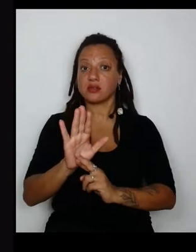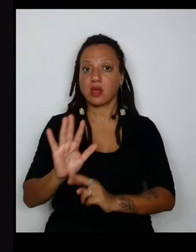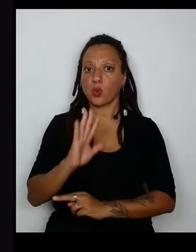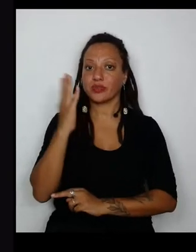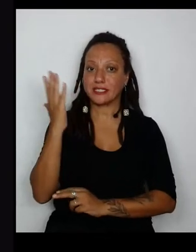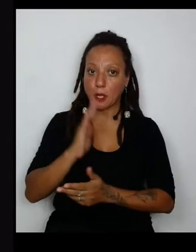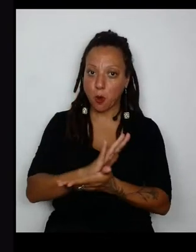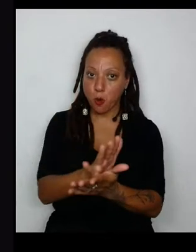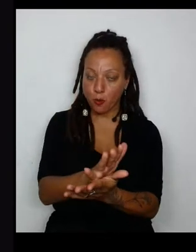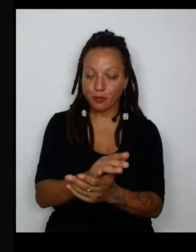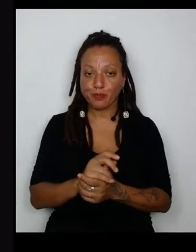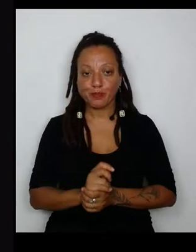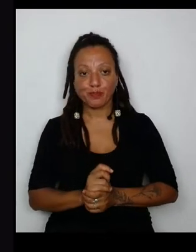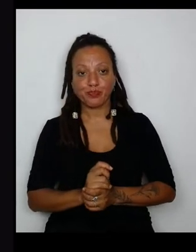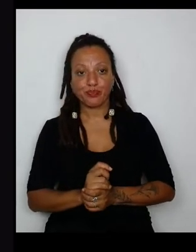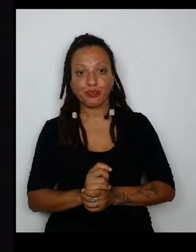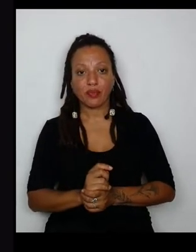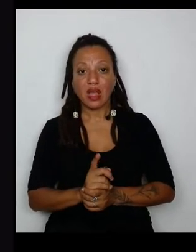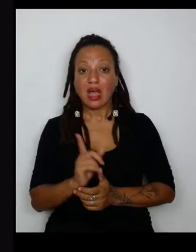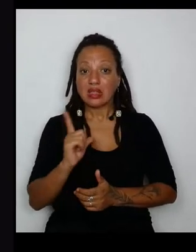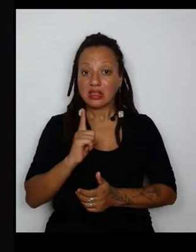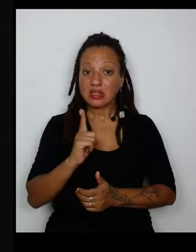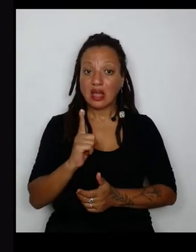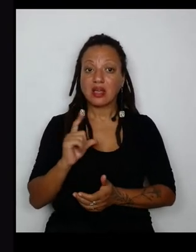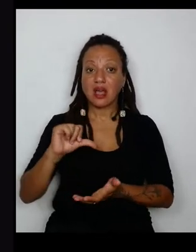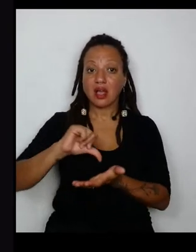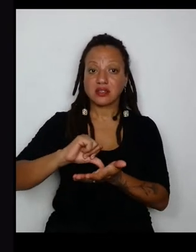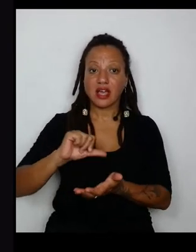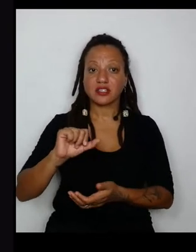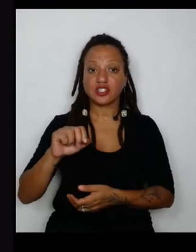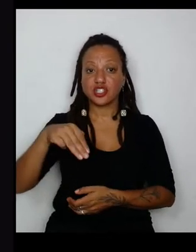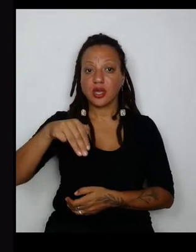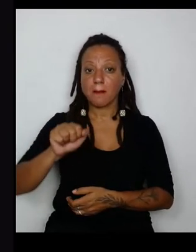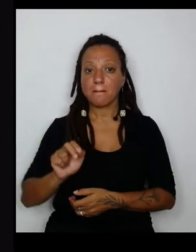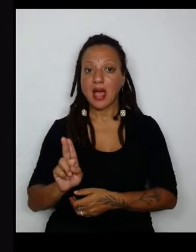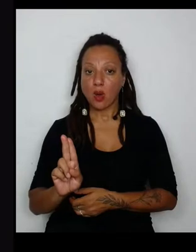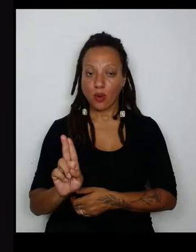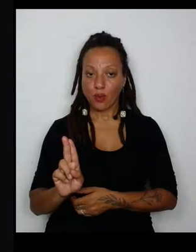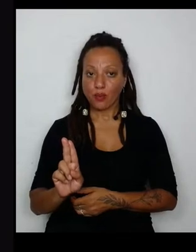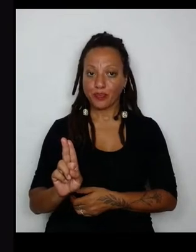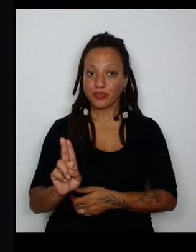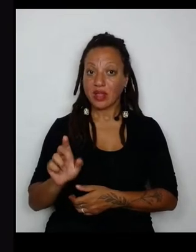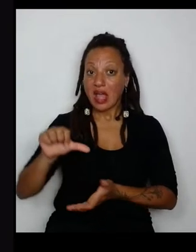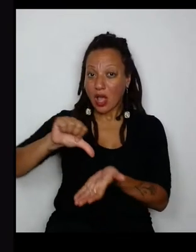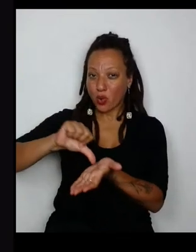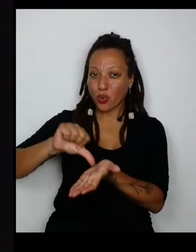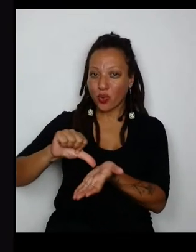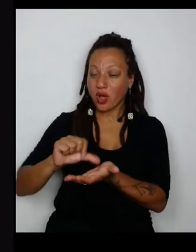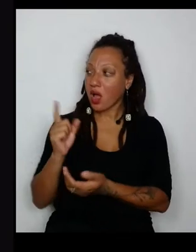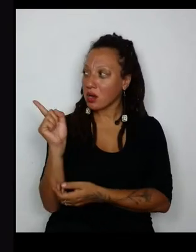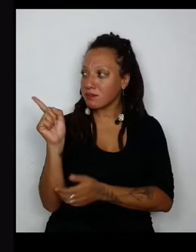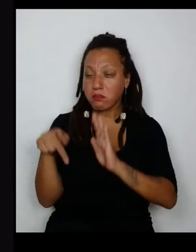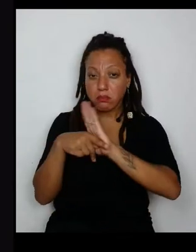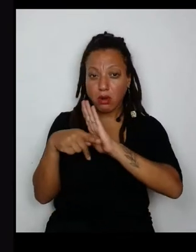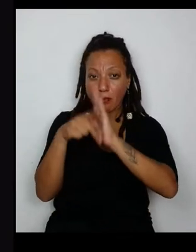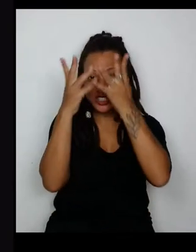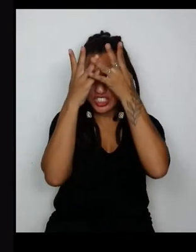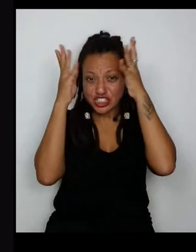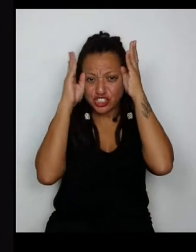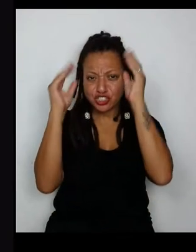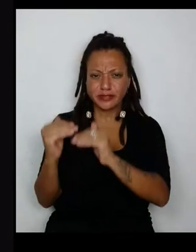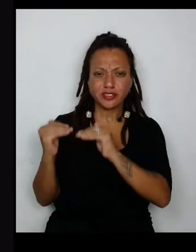indigenous uh passive uh sovereignty movement the mao critical uh to